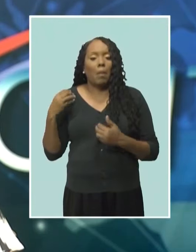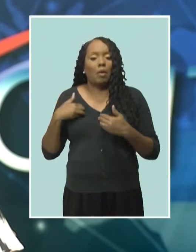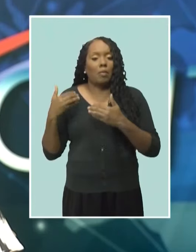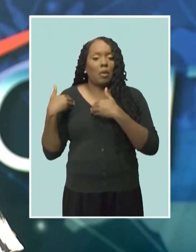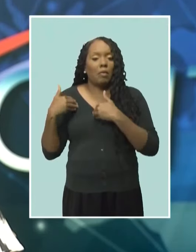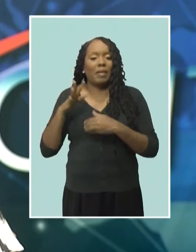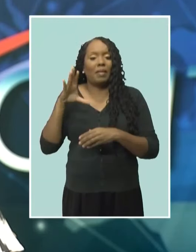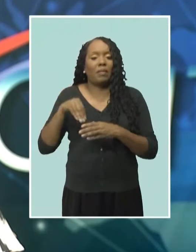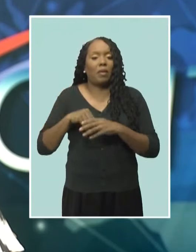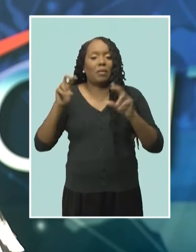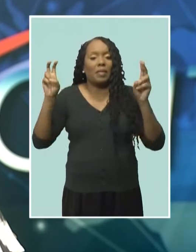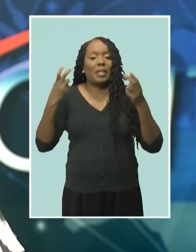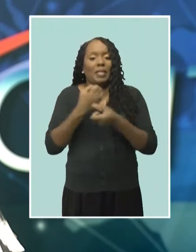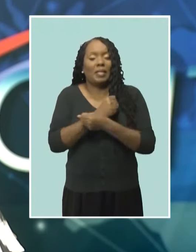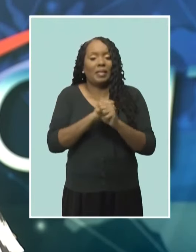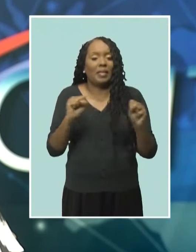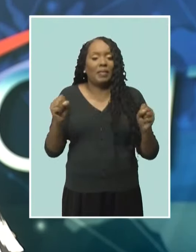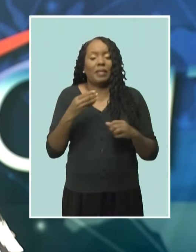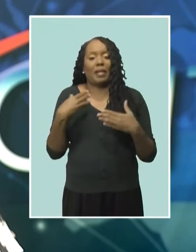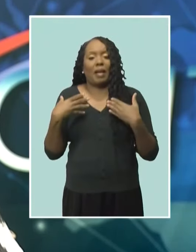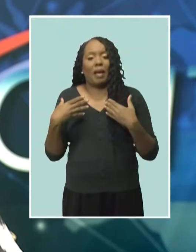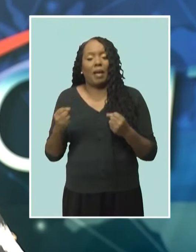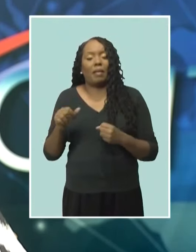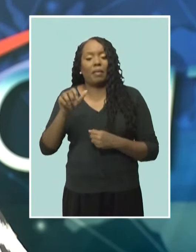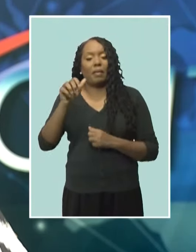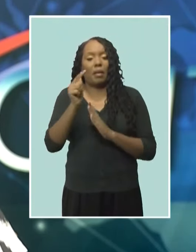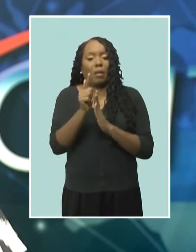she stressed has been in place for more than a decade.